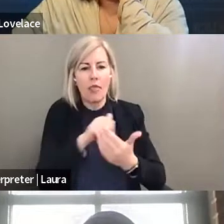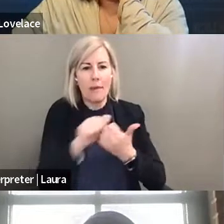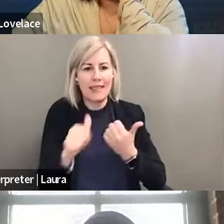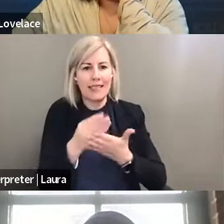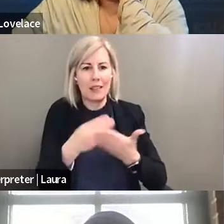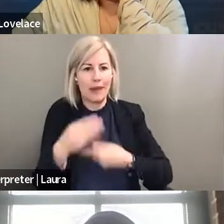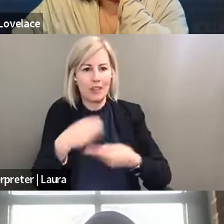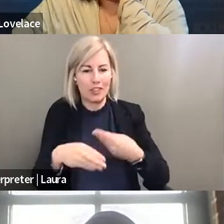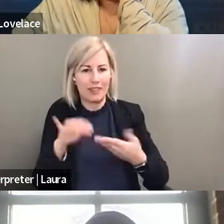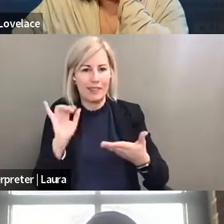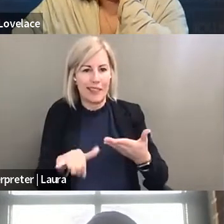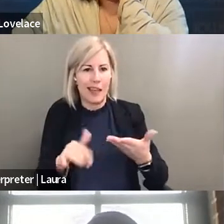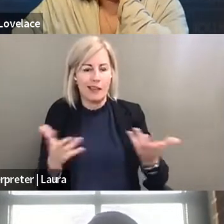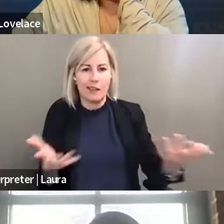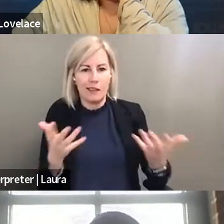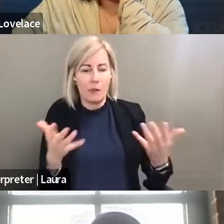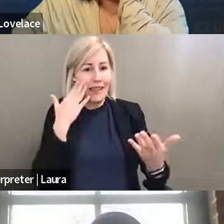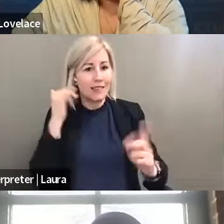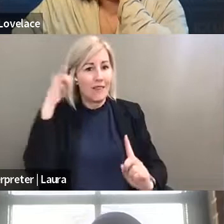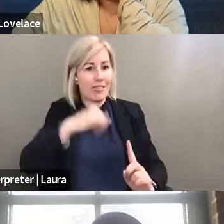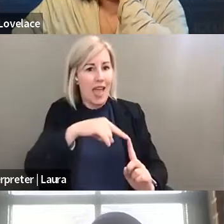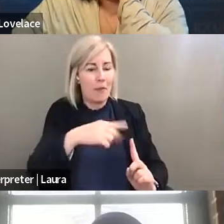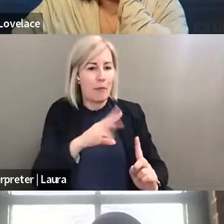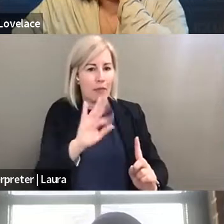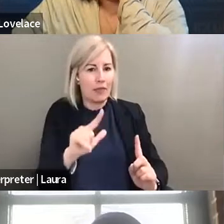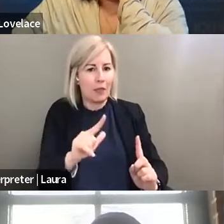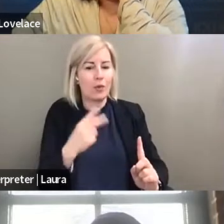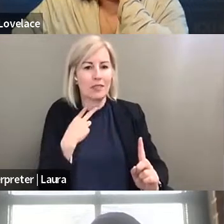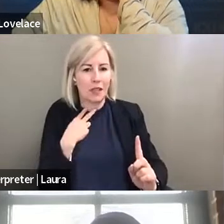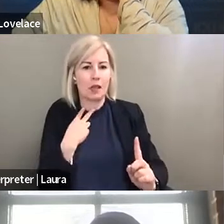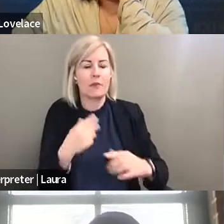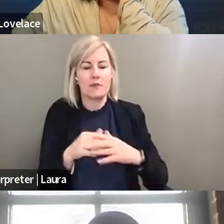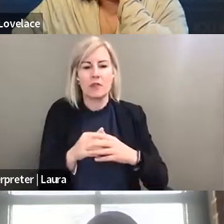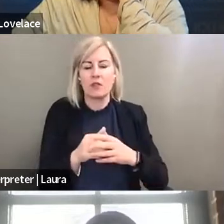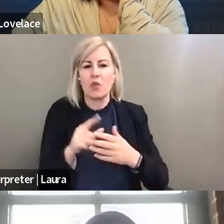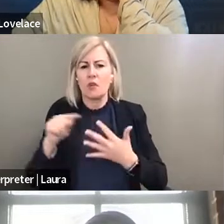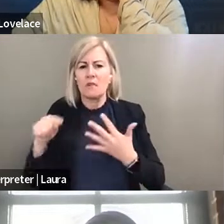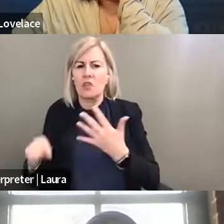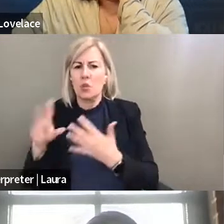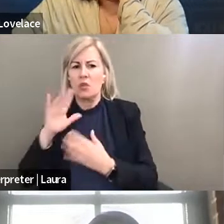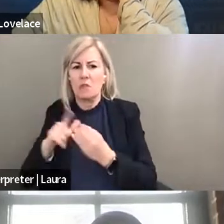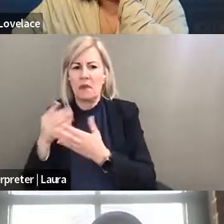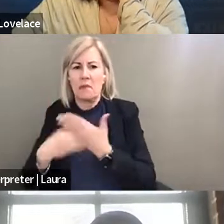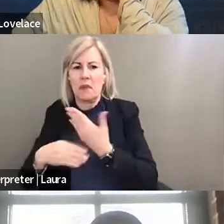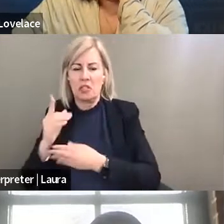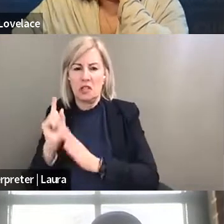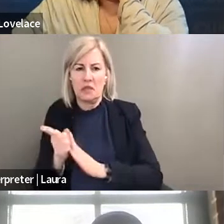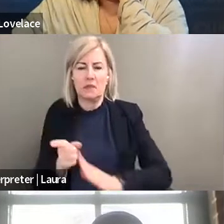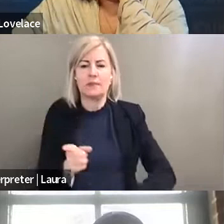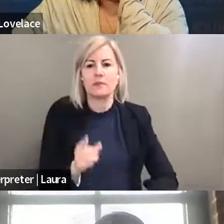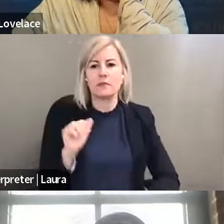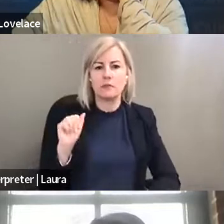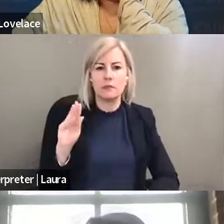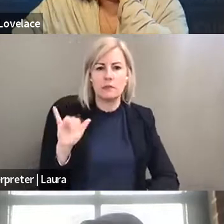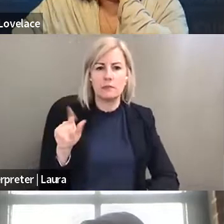you're going to get to. And in that budget has some really important line items for people with disabilities. But yeah,